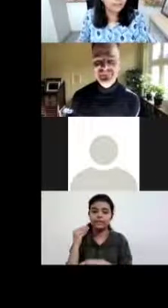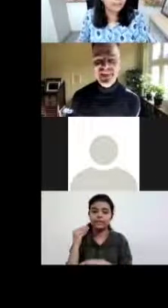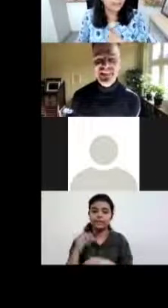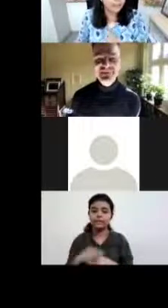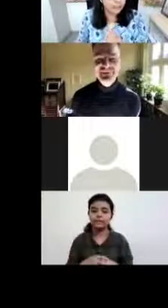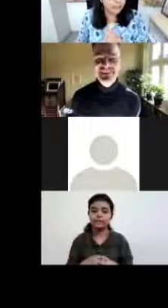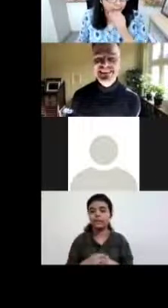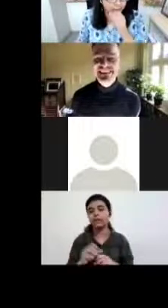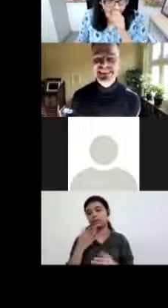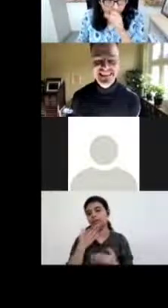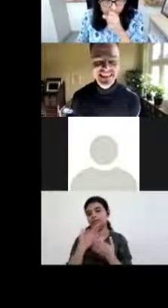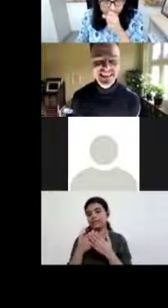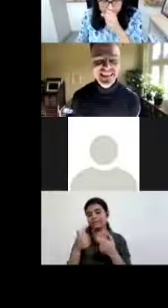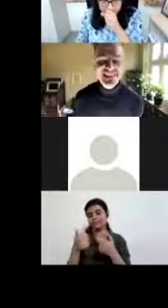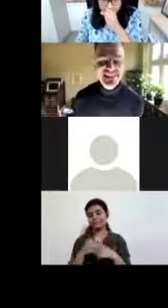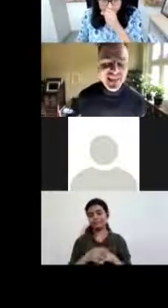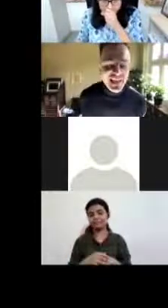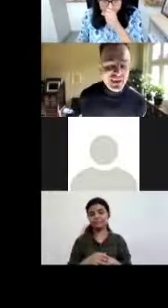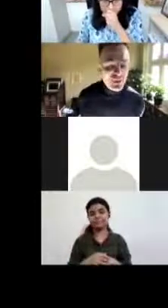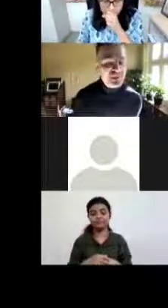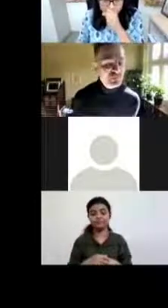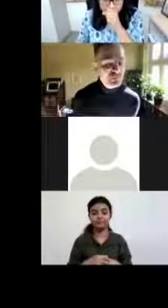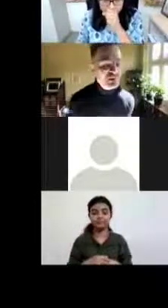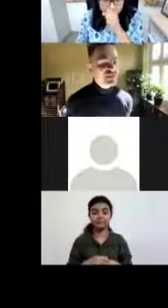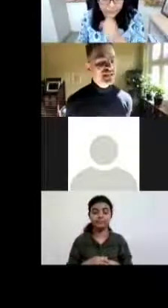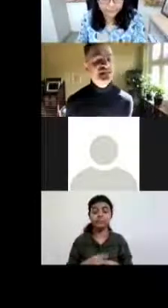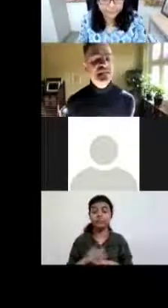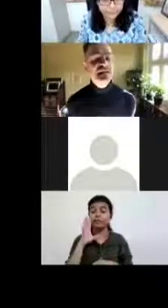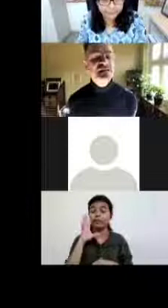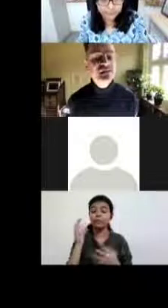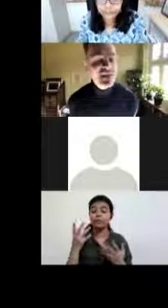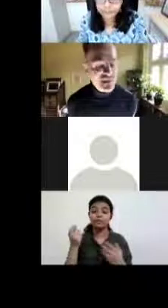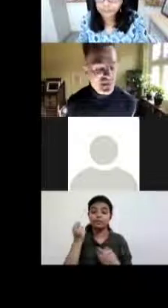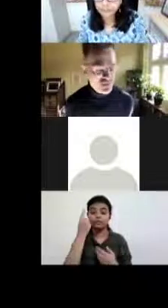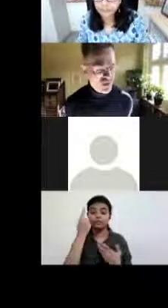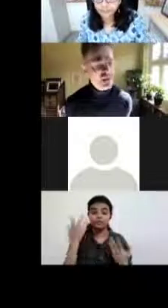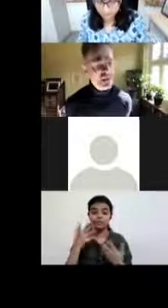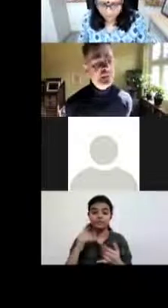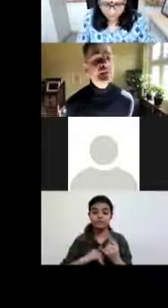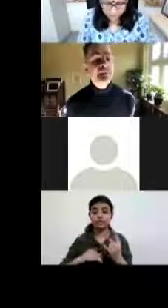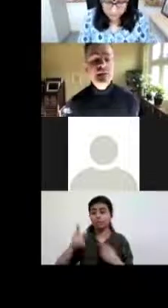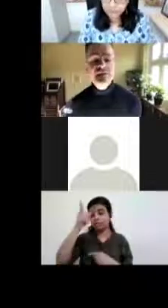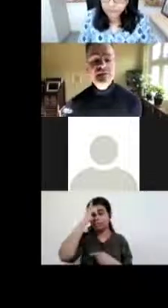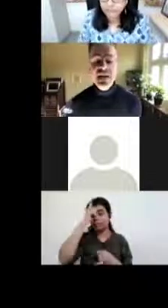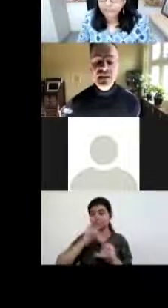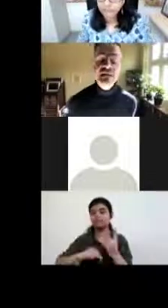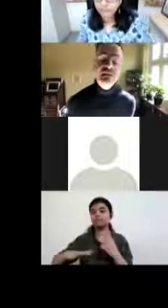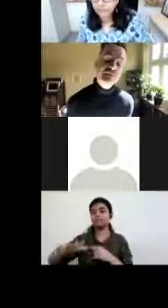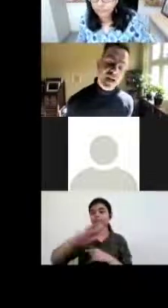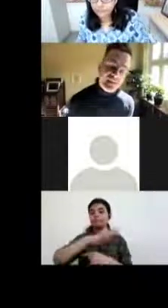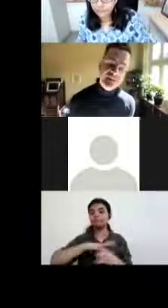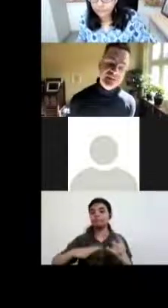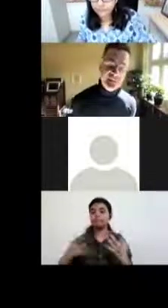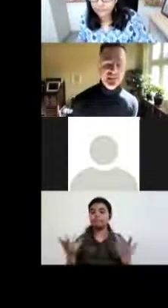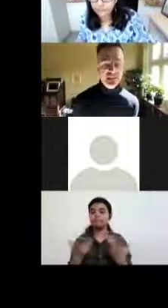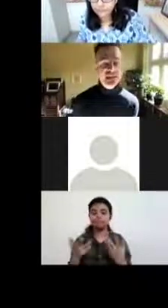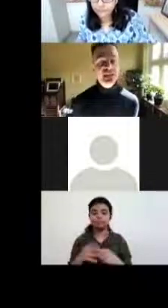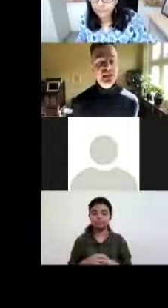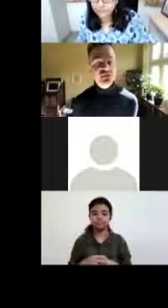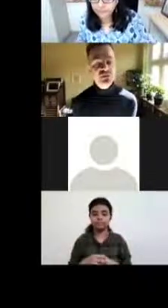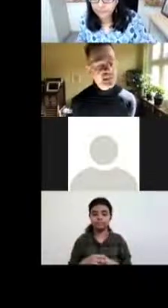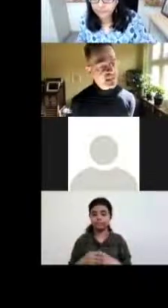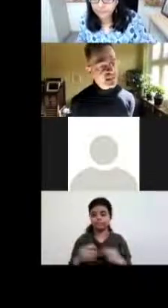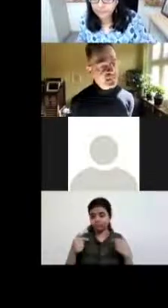Yeah. Thank you. Yes. And what is important to understand the situation in Germany is the fact that for us here in